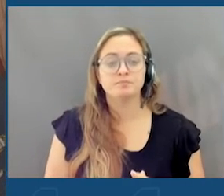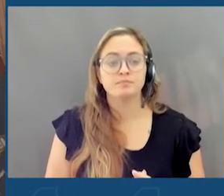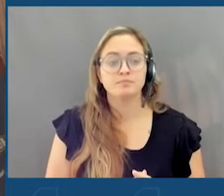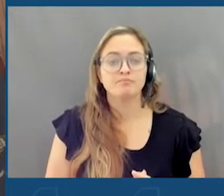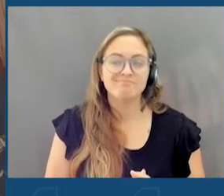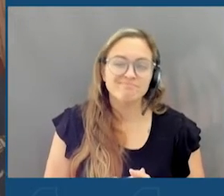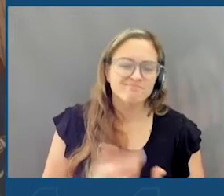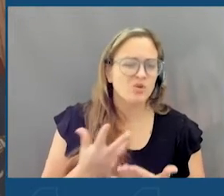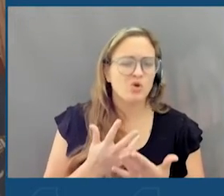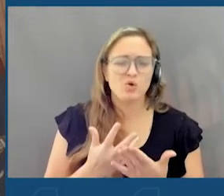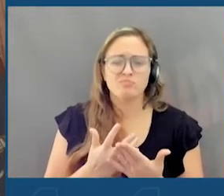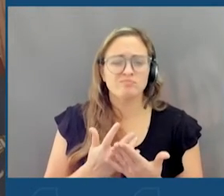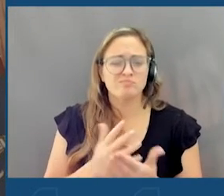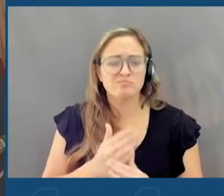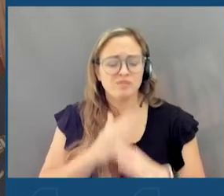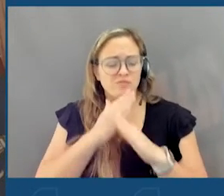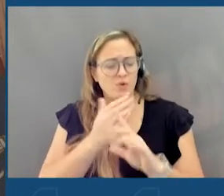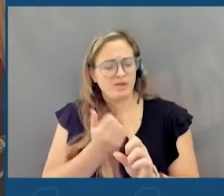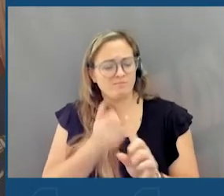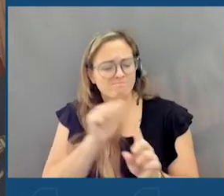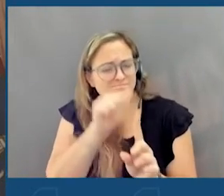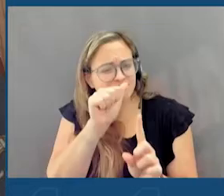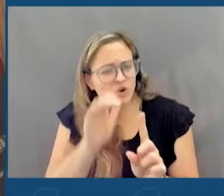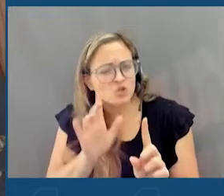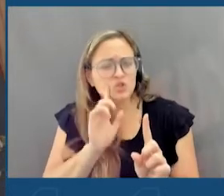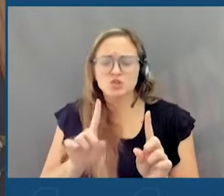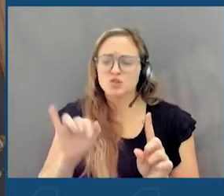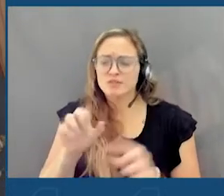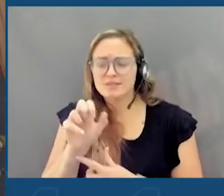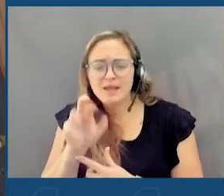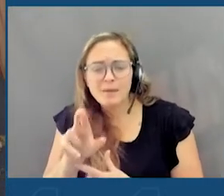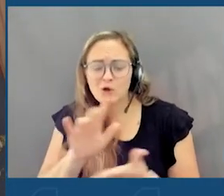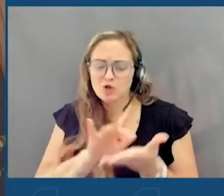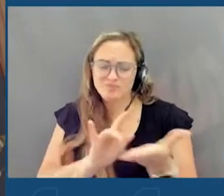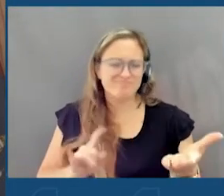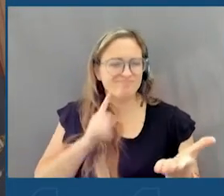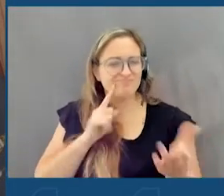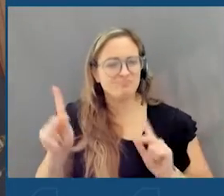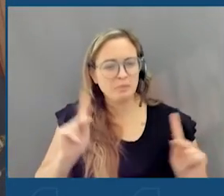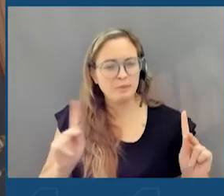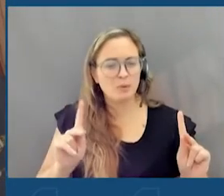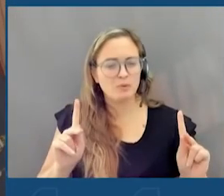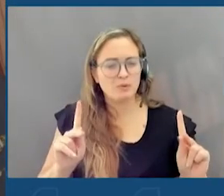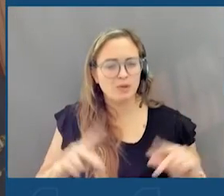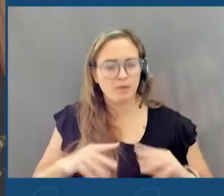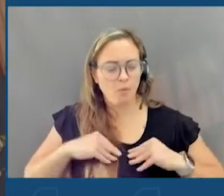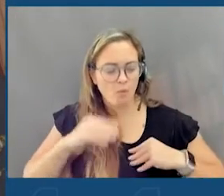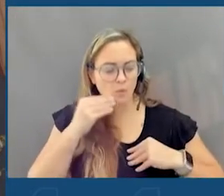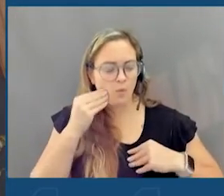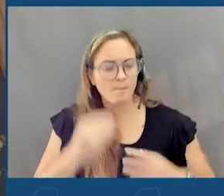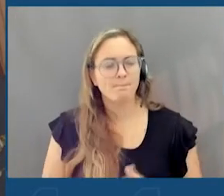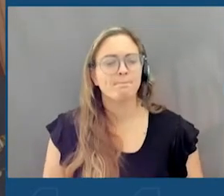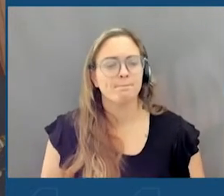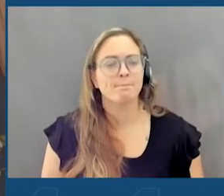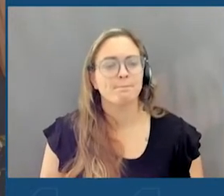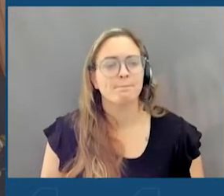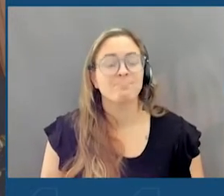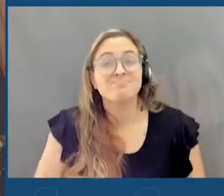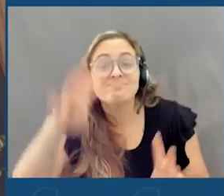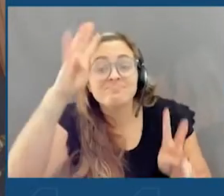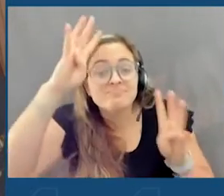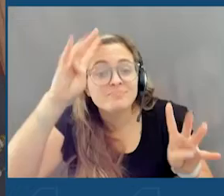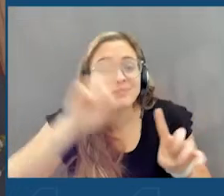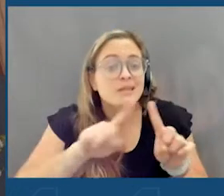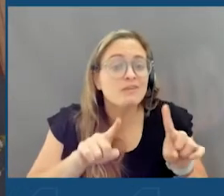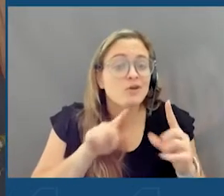and scammers from taking advantage of our most vulnerable homeowners. As scammers come up with new and different